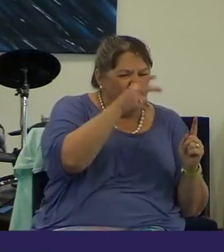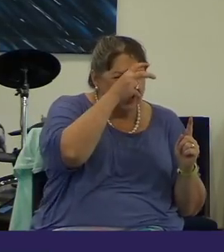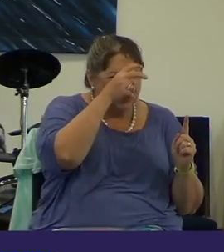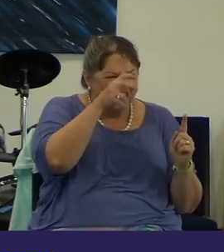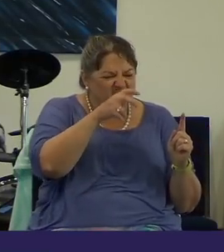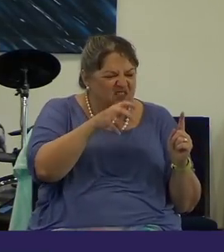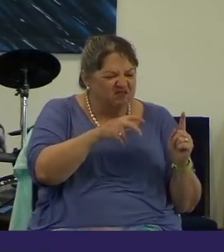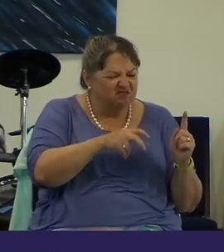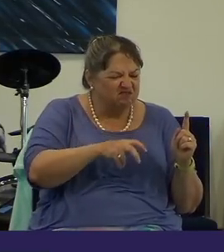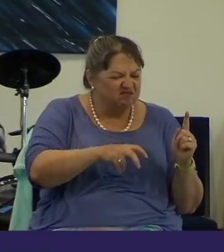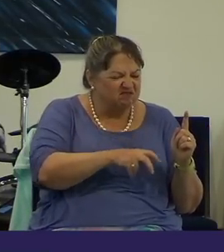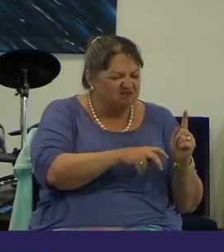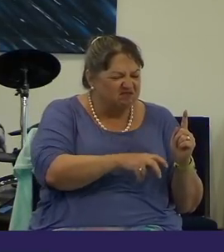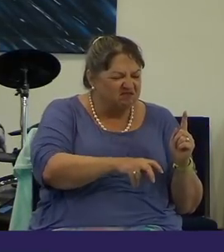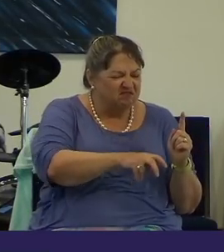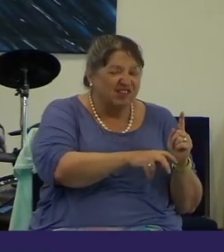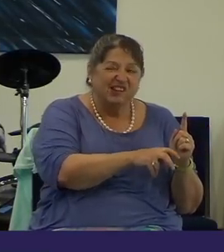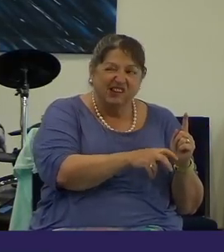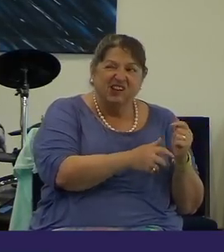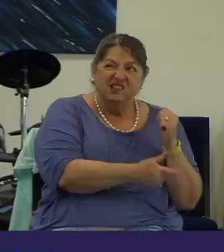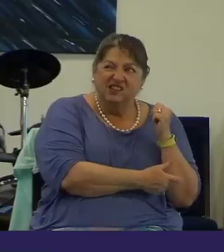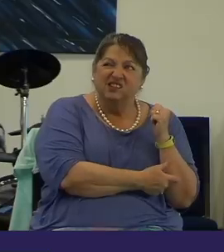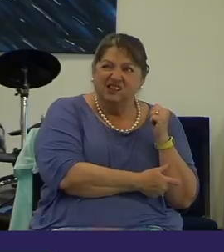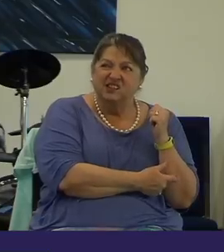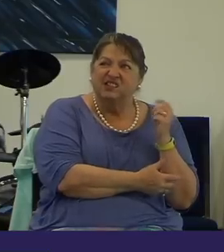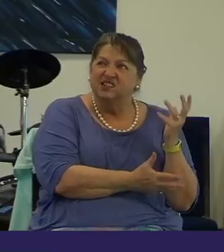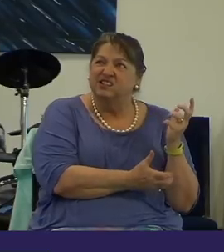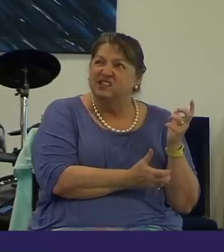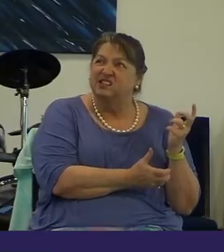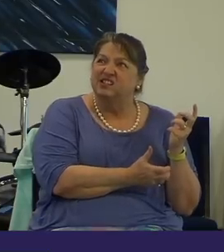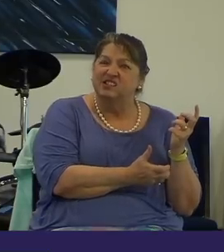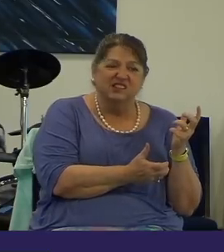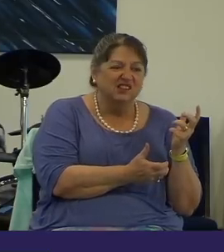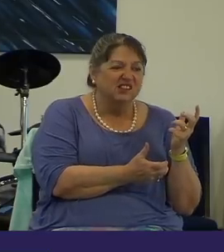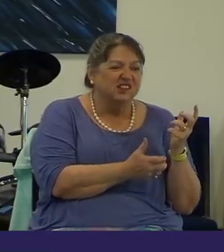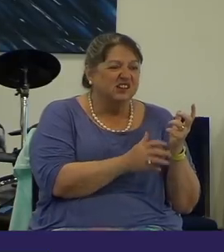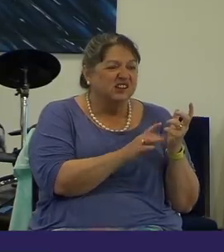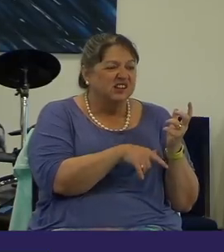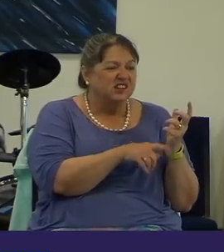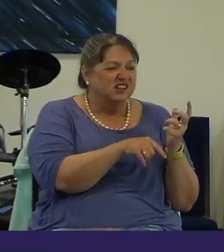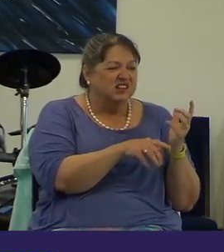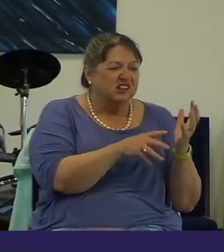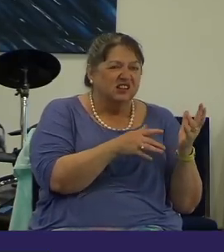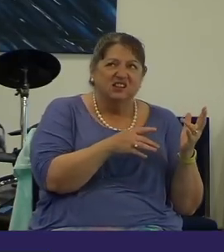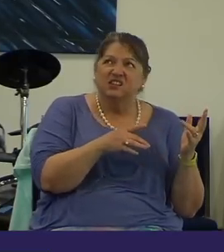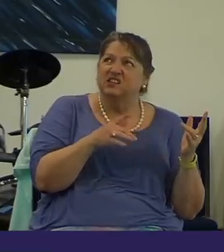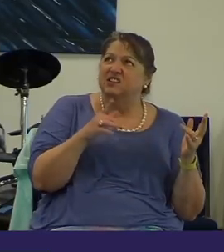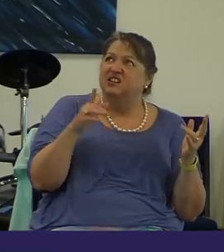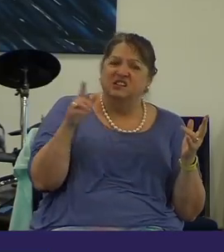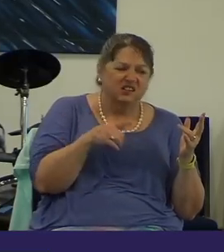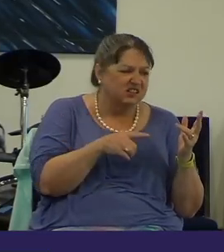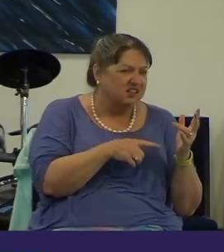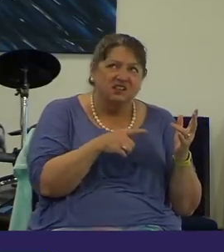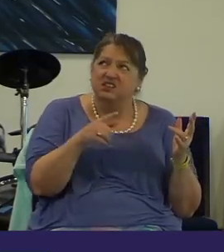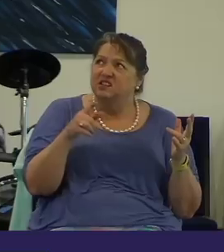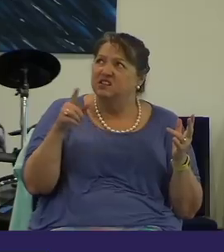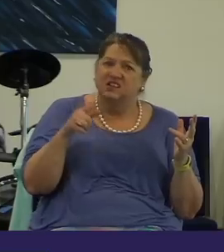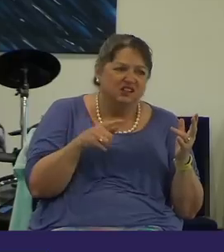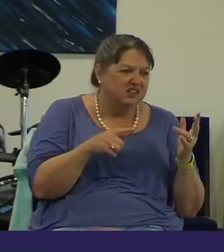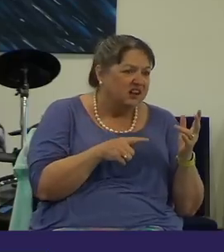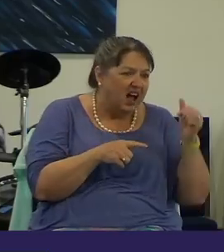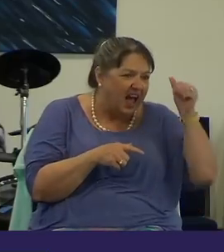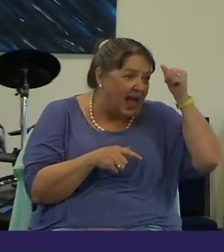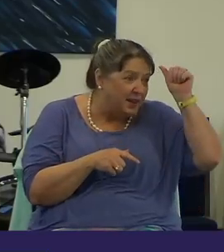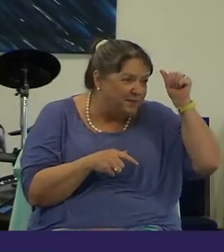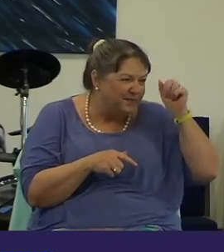nonetheless with manipulative purposes. And he breaks the heart of God. Adam and Eve, who